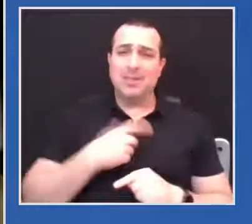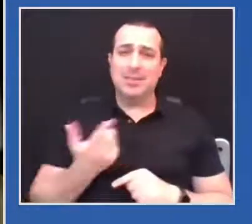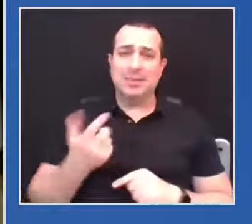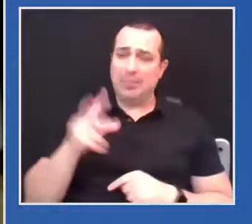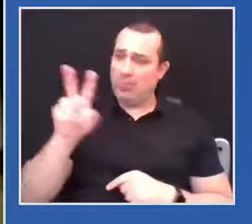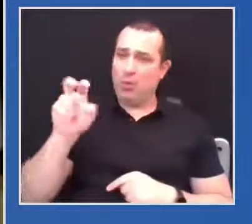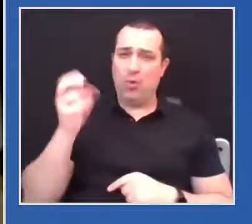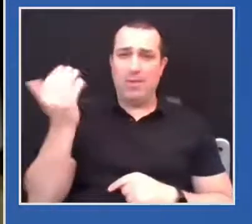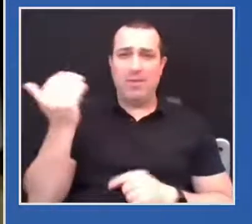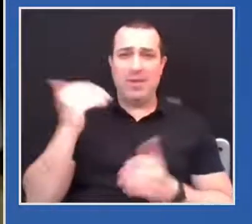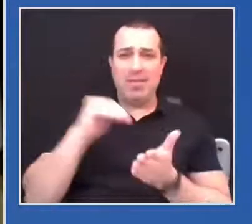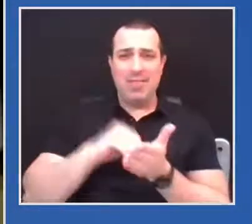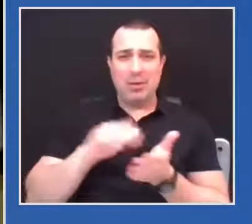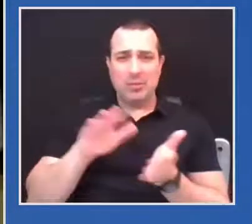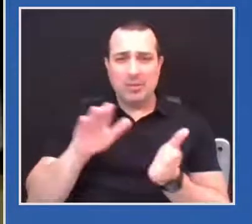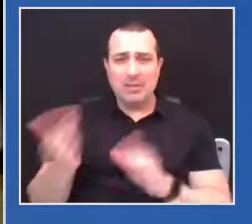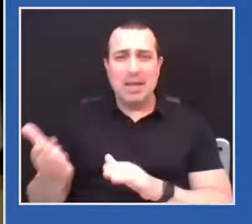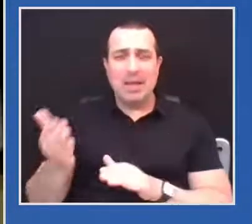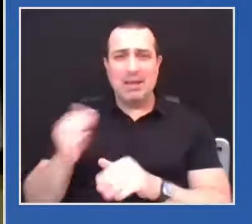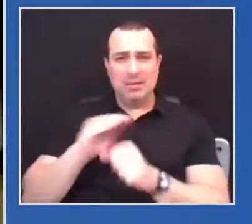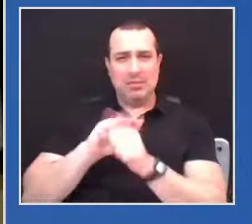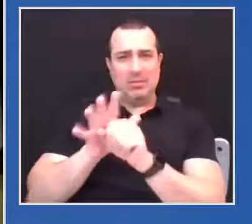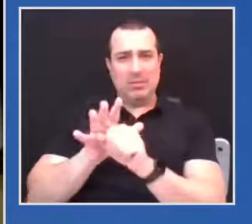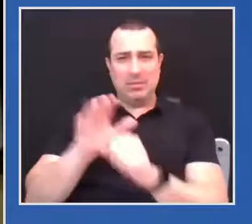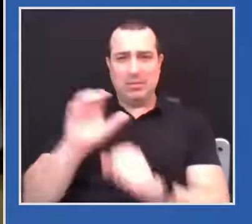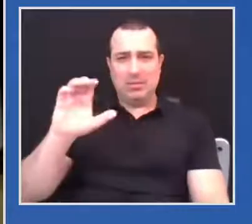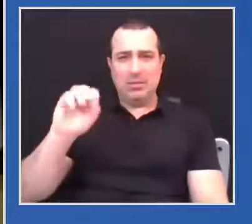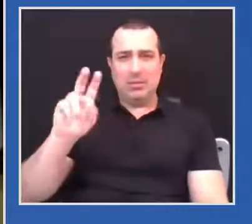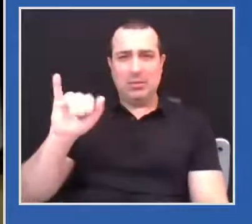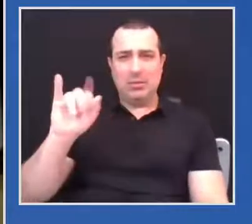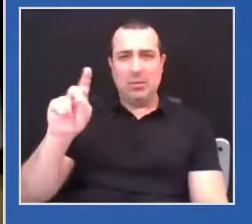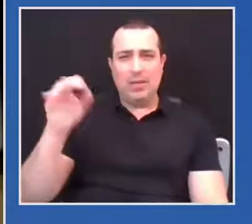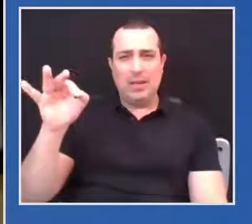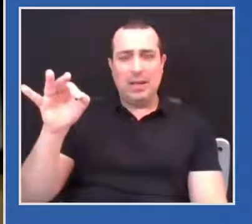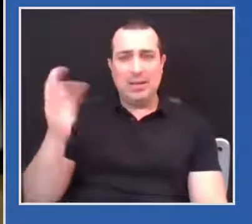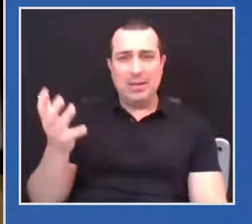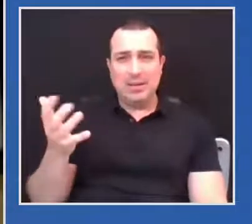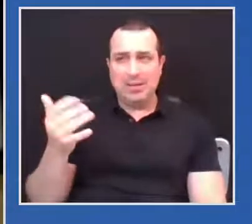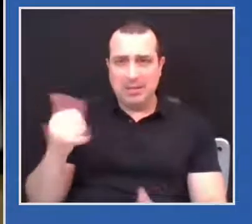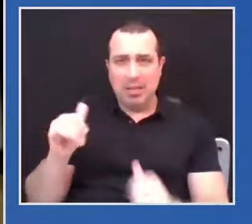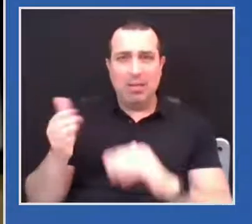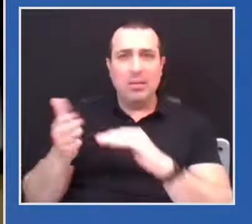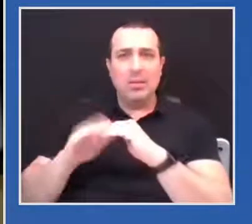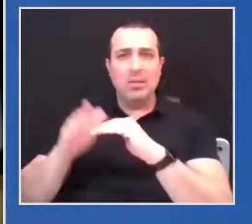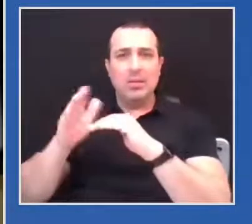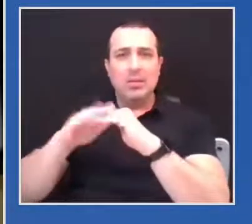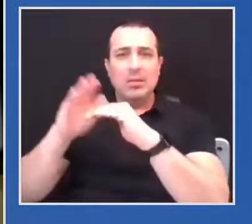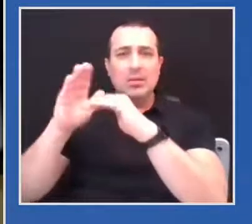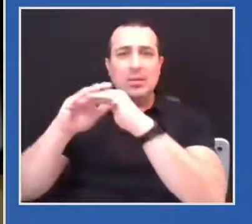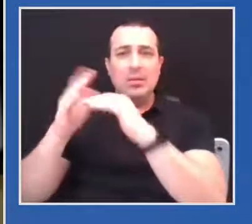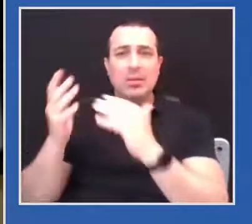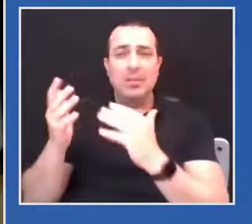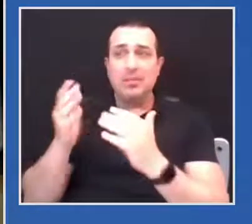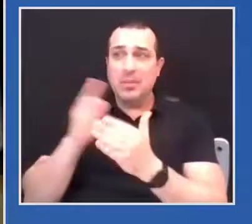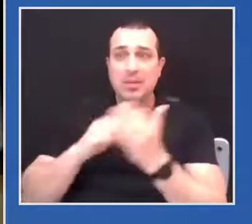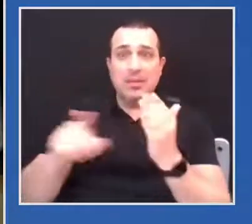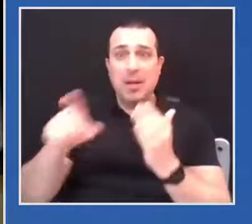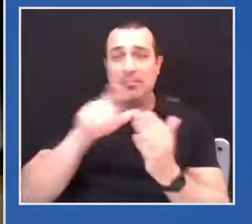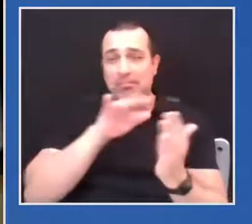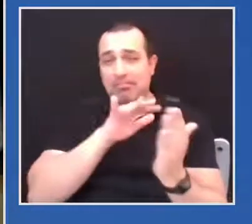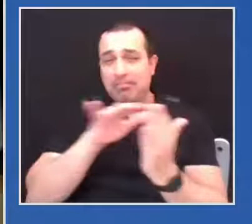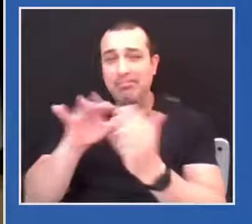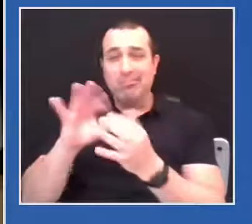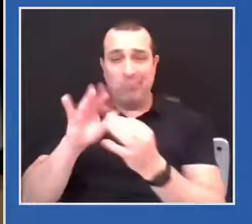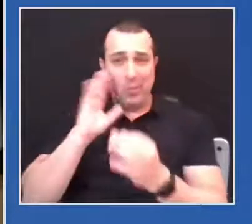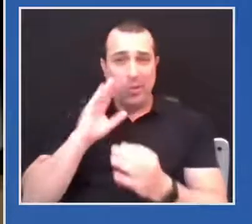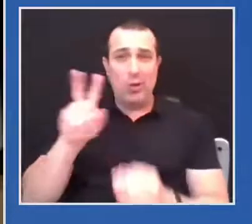215,000 dead from COVID-19 and rising. Experts say we'll lose nearly another 200,000 lives